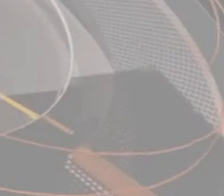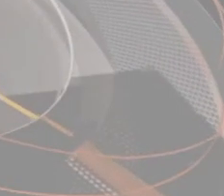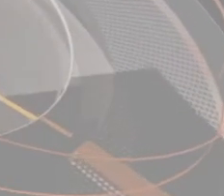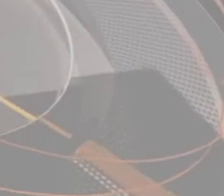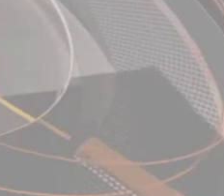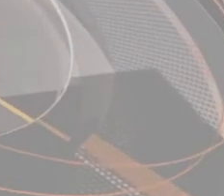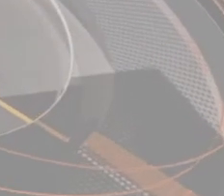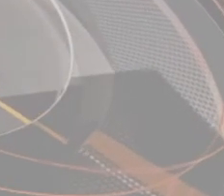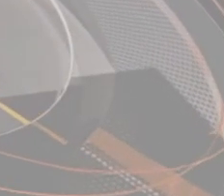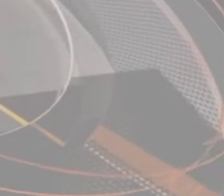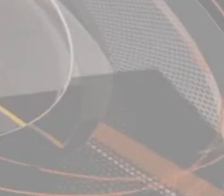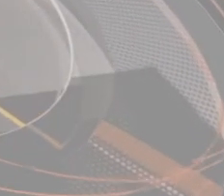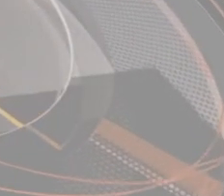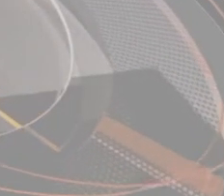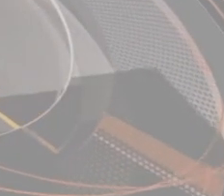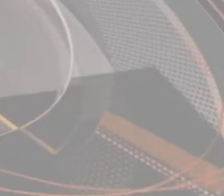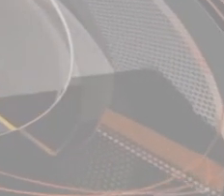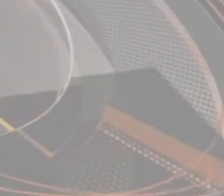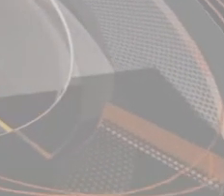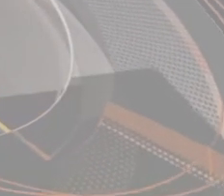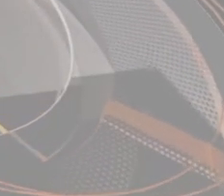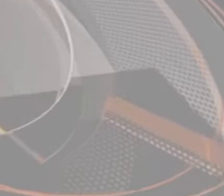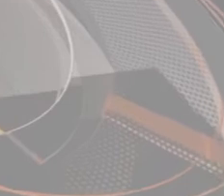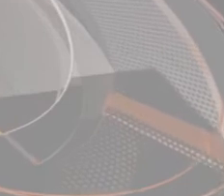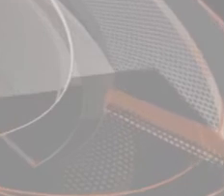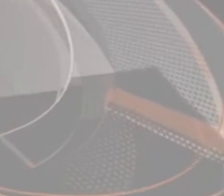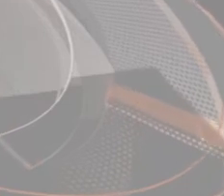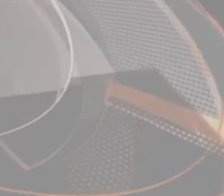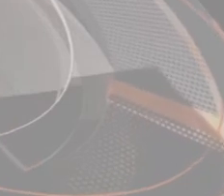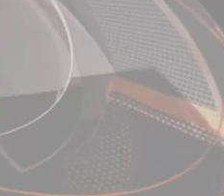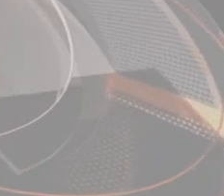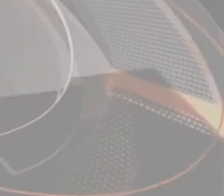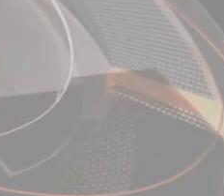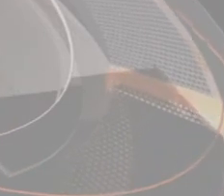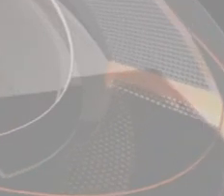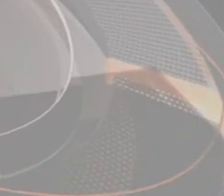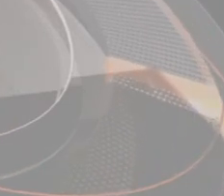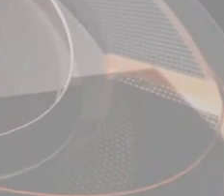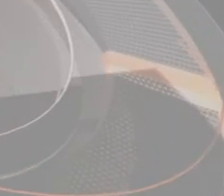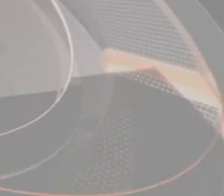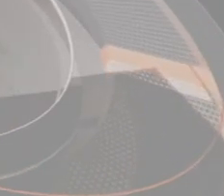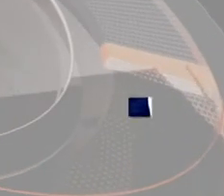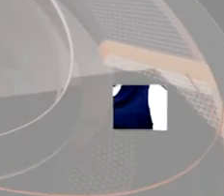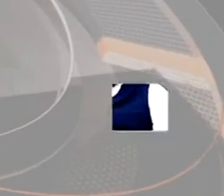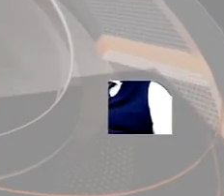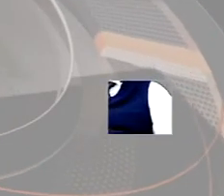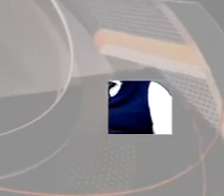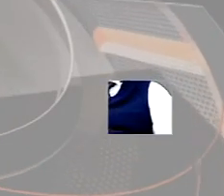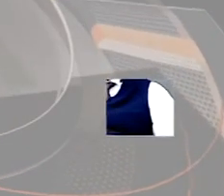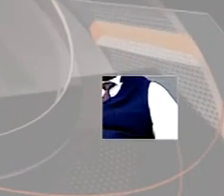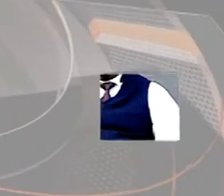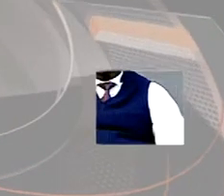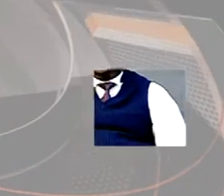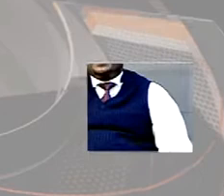Hello everyone and welcome to News Tonight. I'm Rhoda Nkonzi. Janano Pori will join us in a bit in sign language. Let's dig into it.